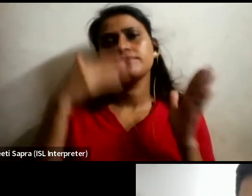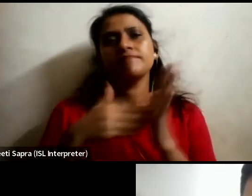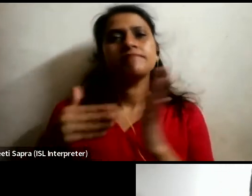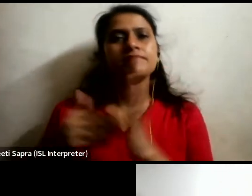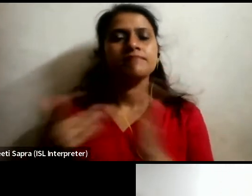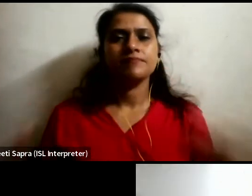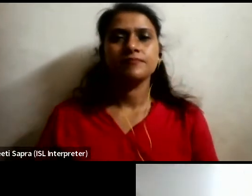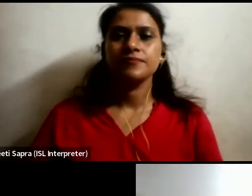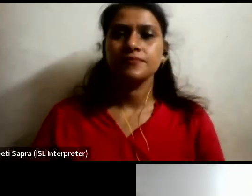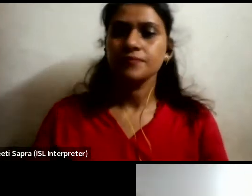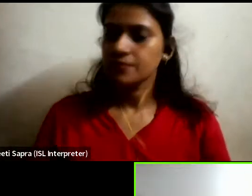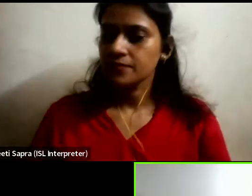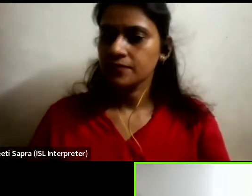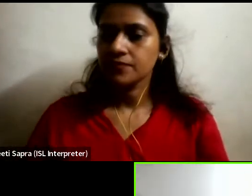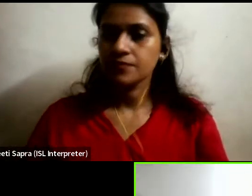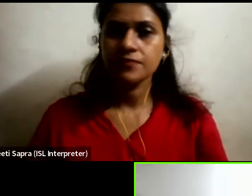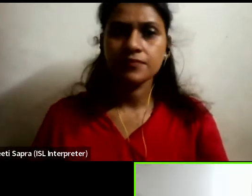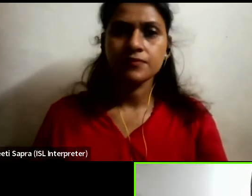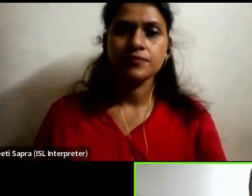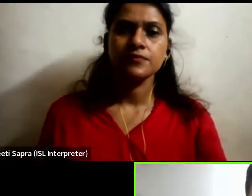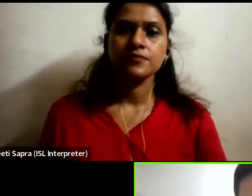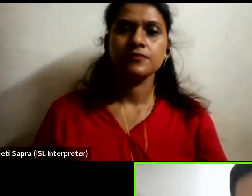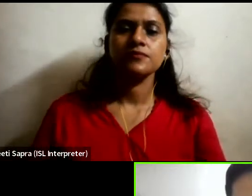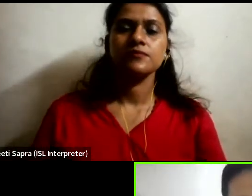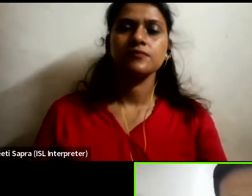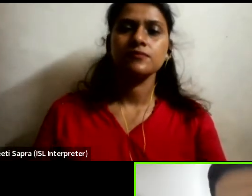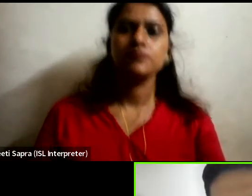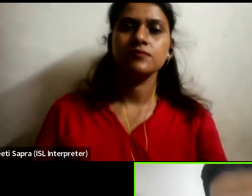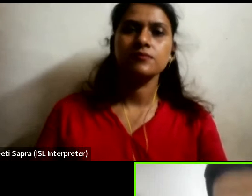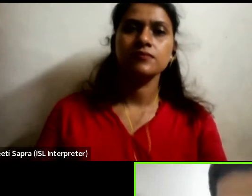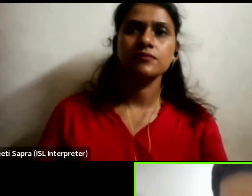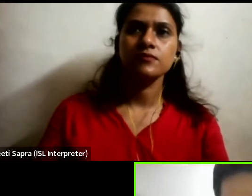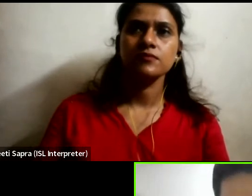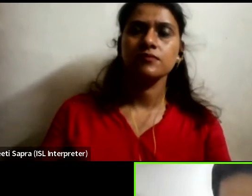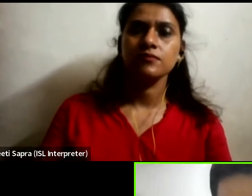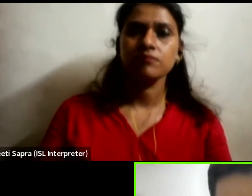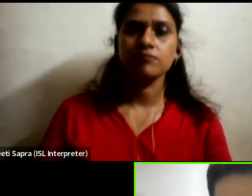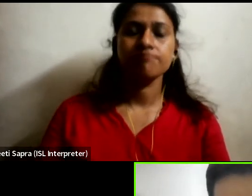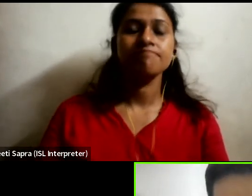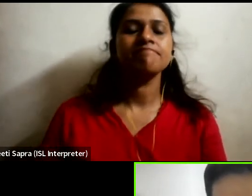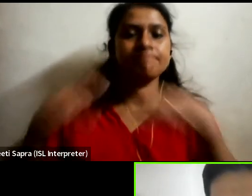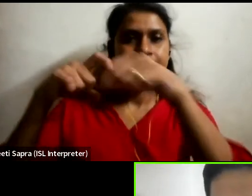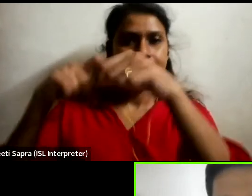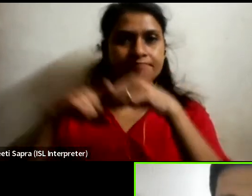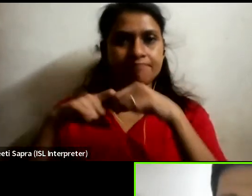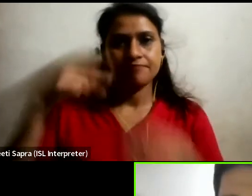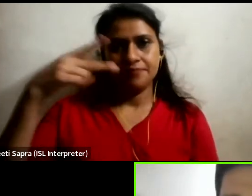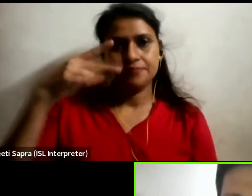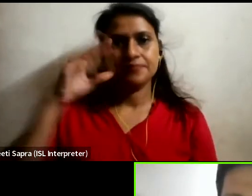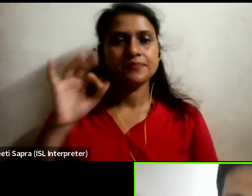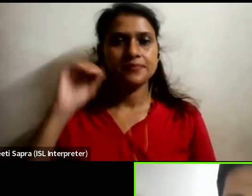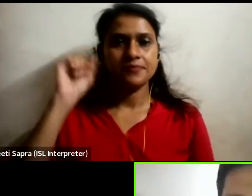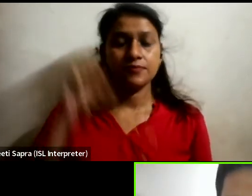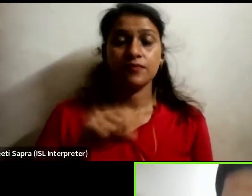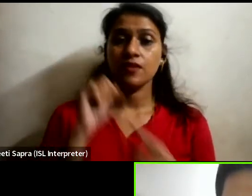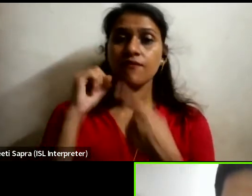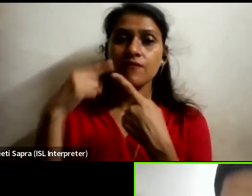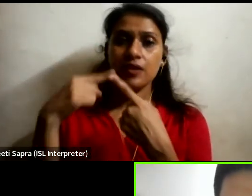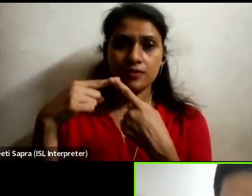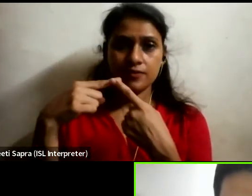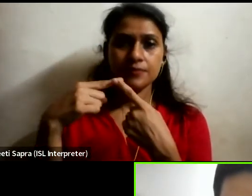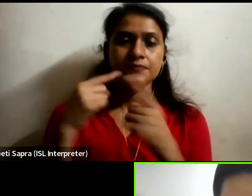Yeah. Yeah. So I think both are great questions. So the first question